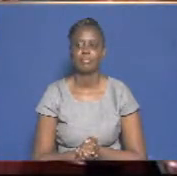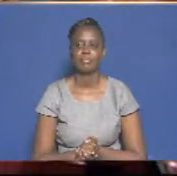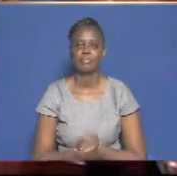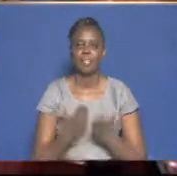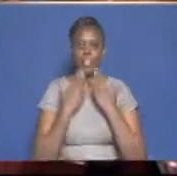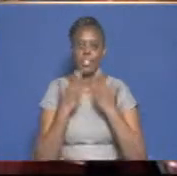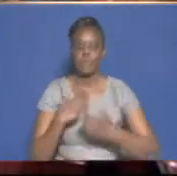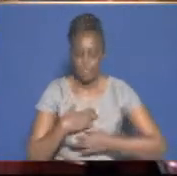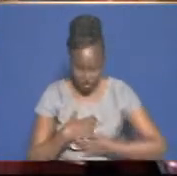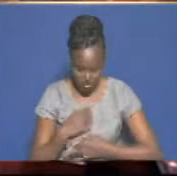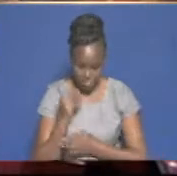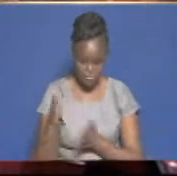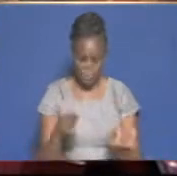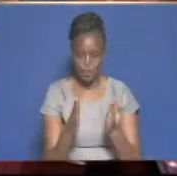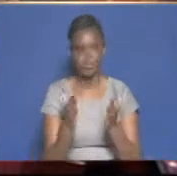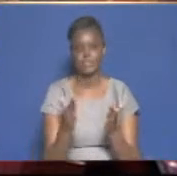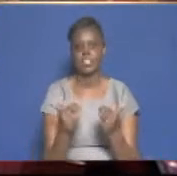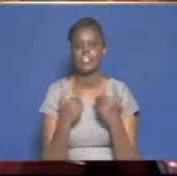Thank you, Speaker, for this opportunity.